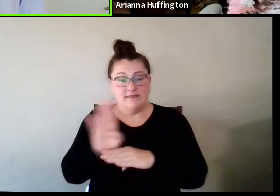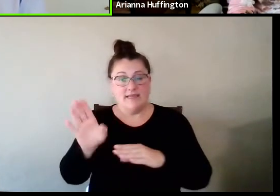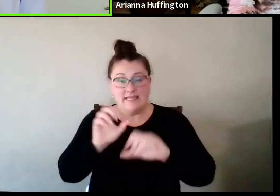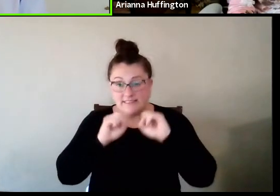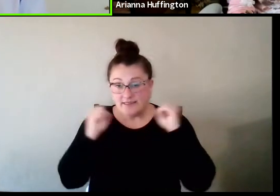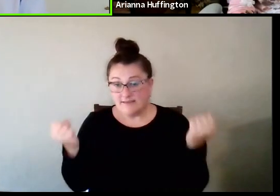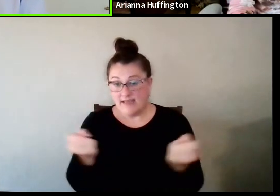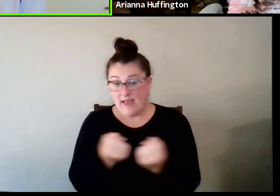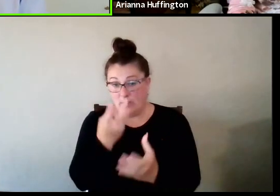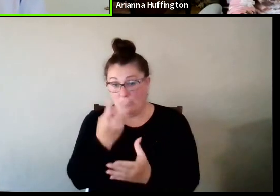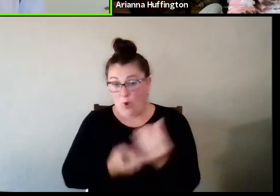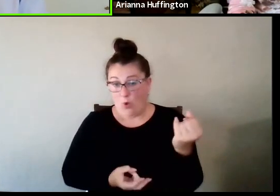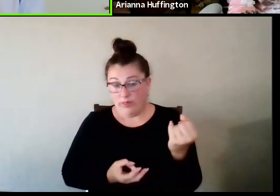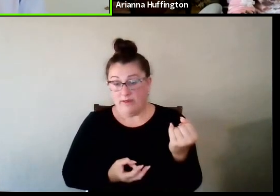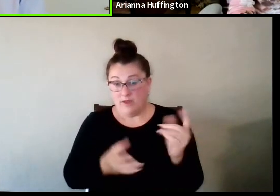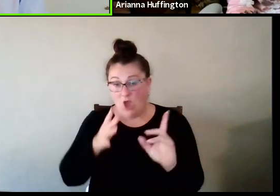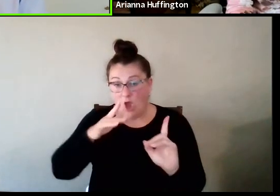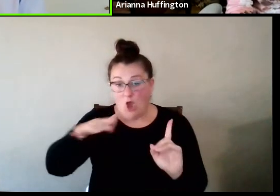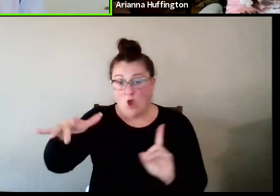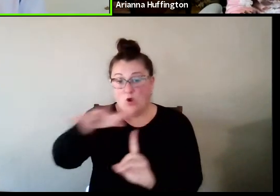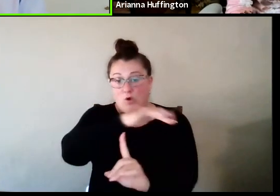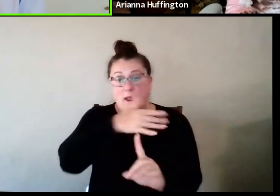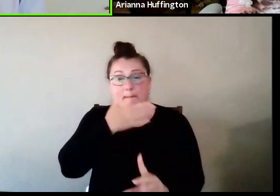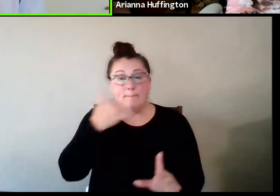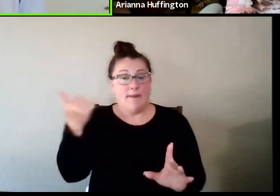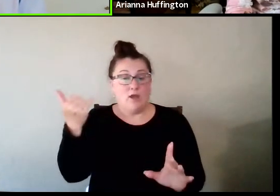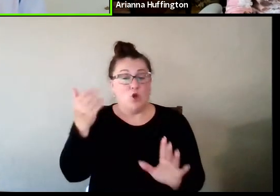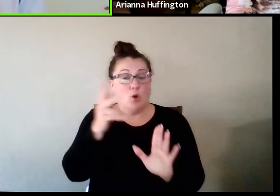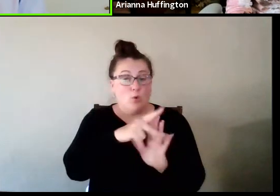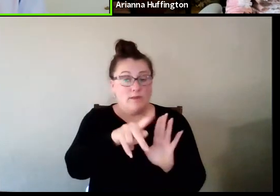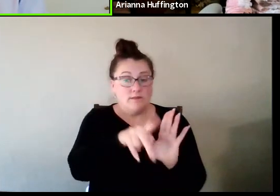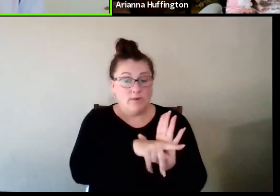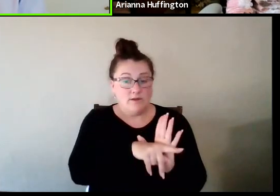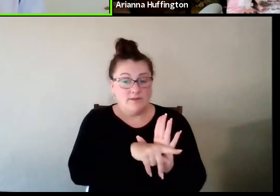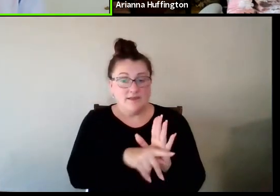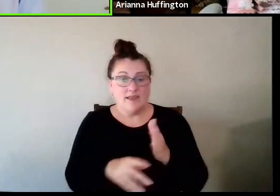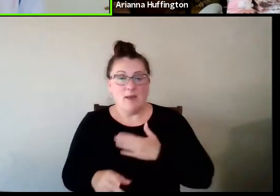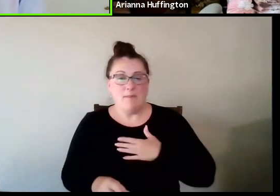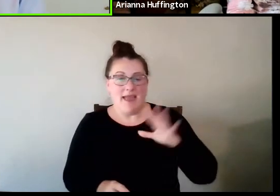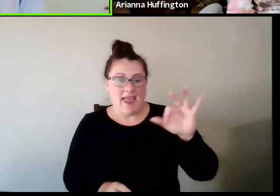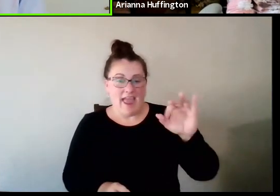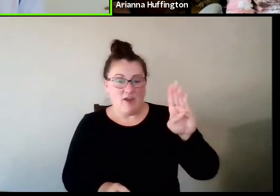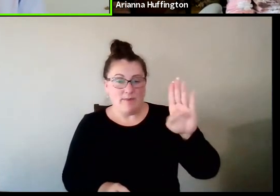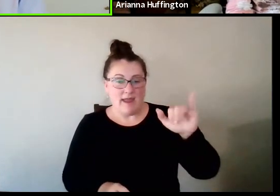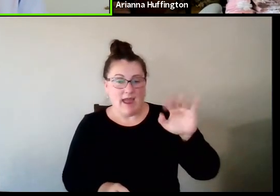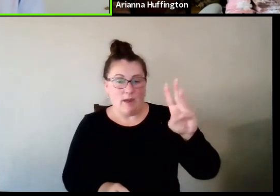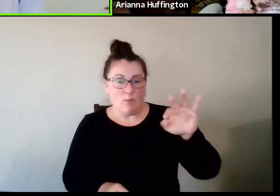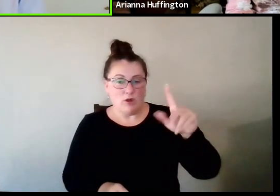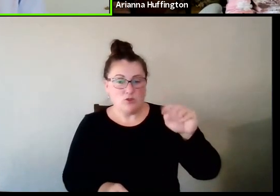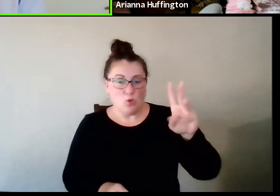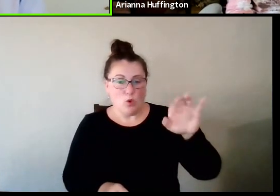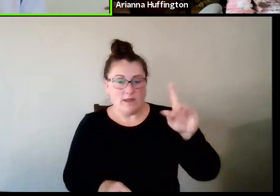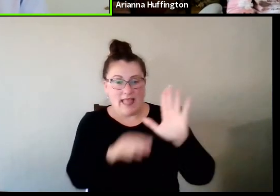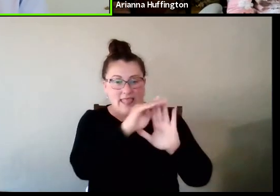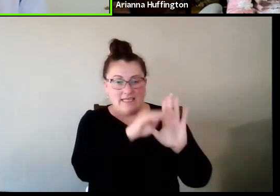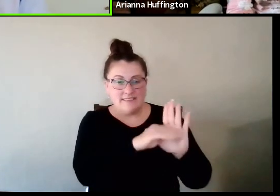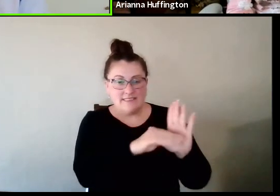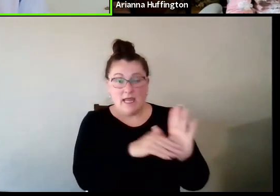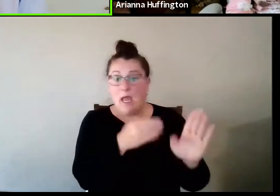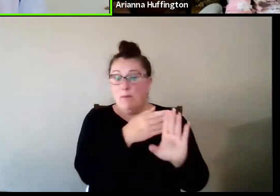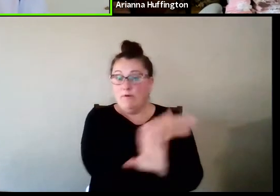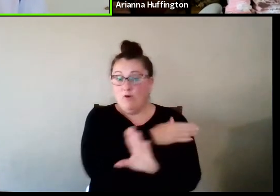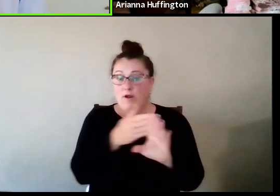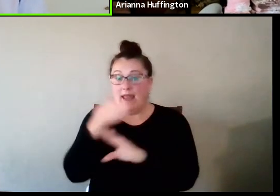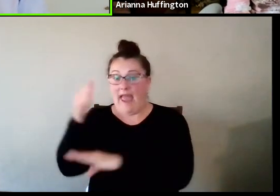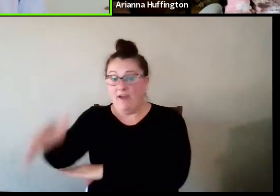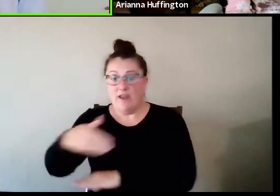society around, you know, better principles. On my FBI most wanted list before the pandemic, and I think after the pandemic, it was two